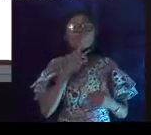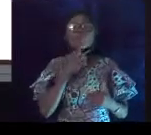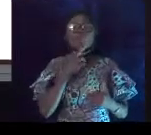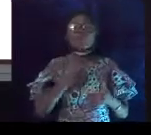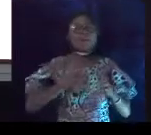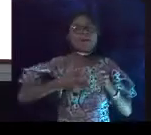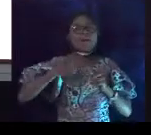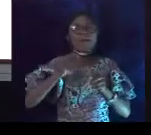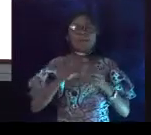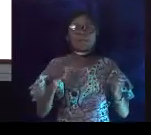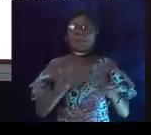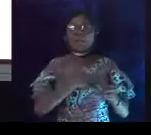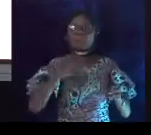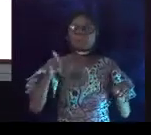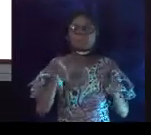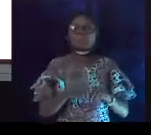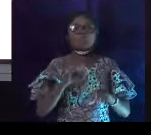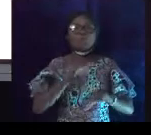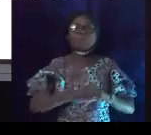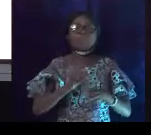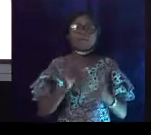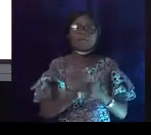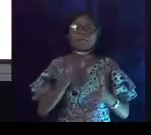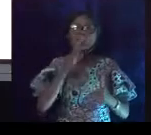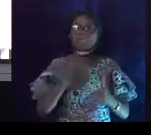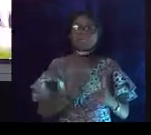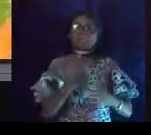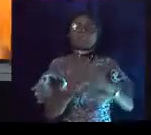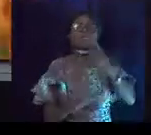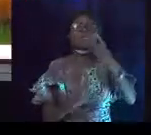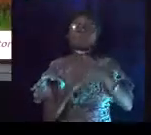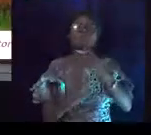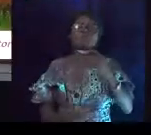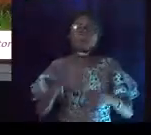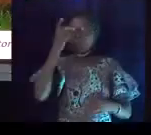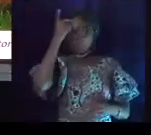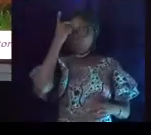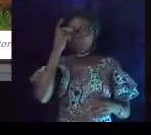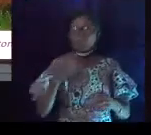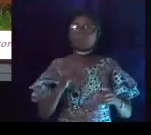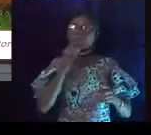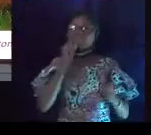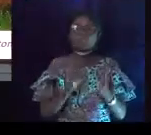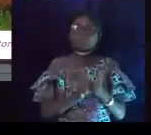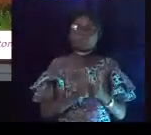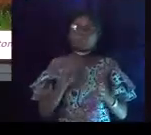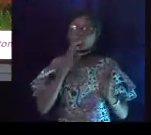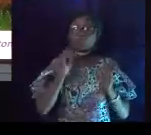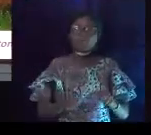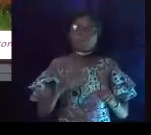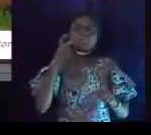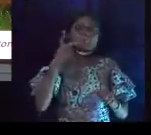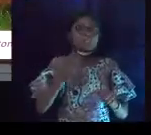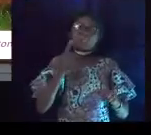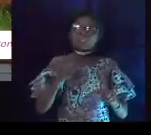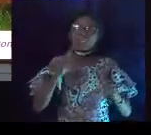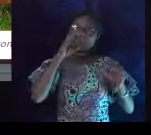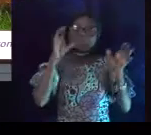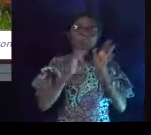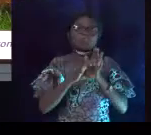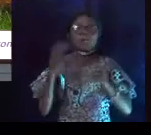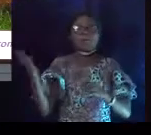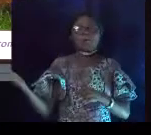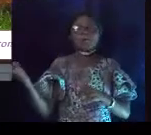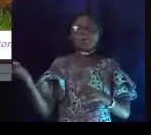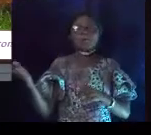Island red and so on. So that is dual purpose chicken. You can see the